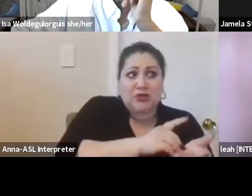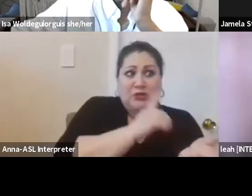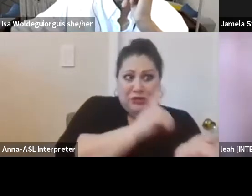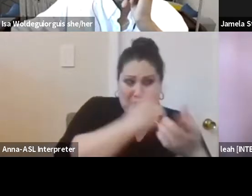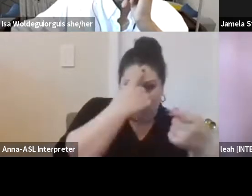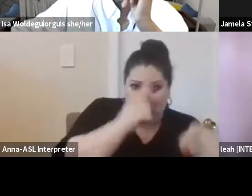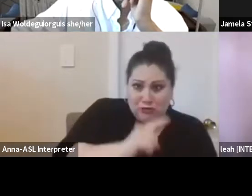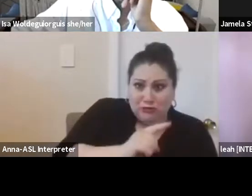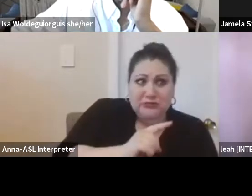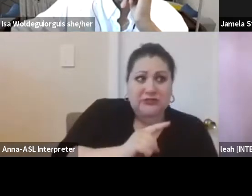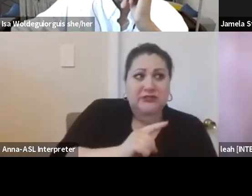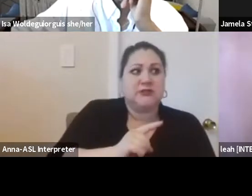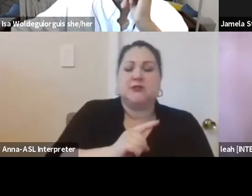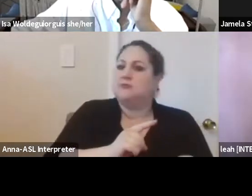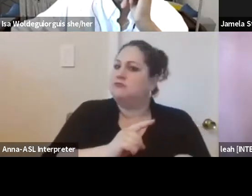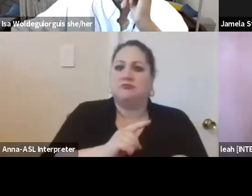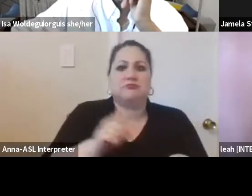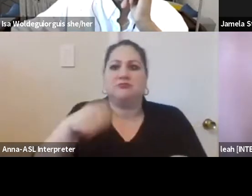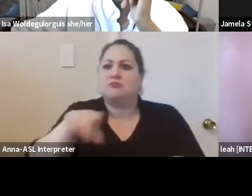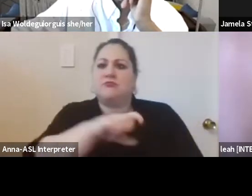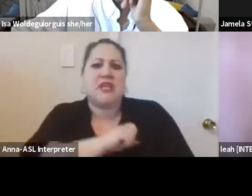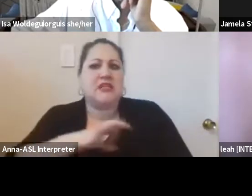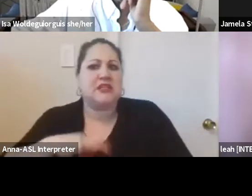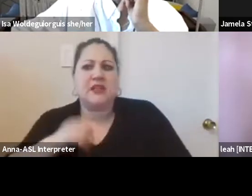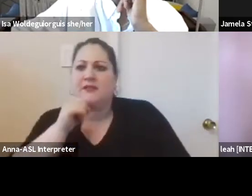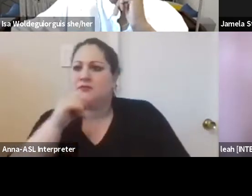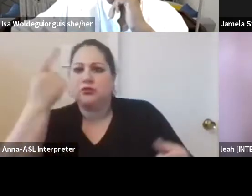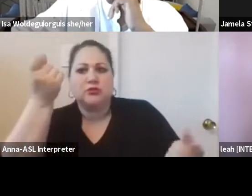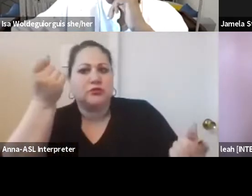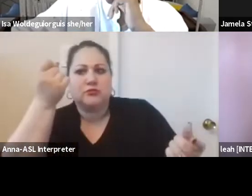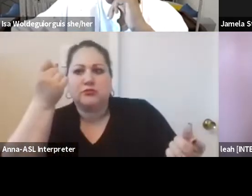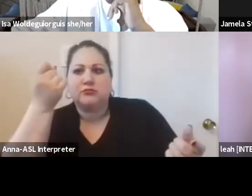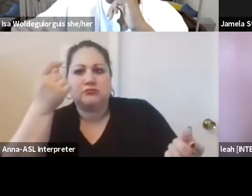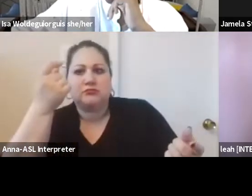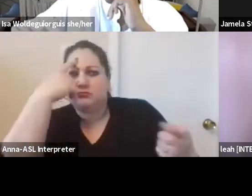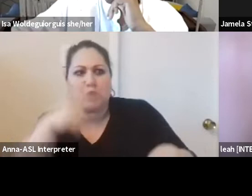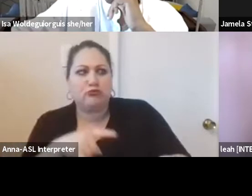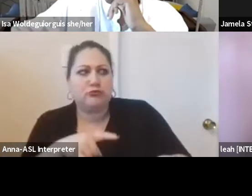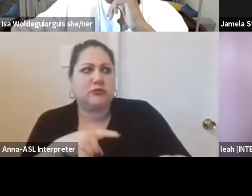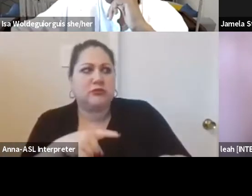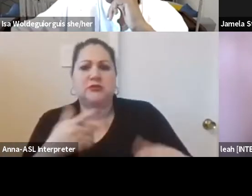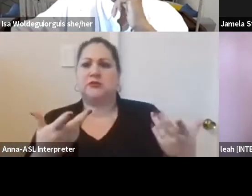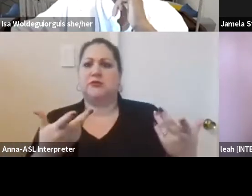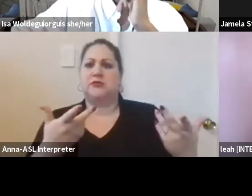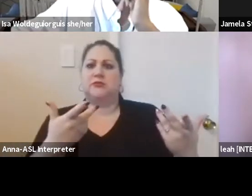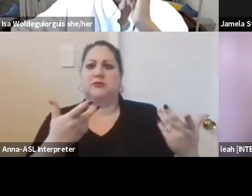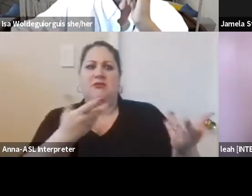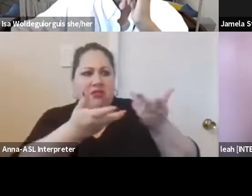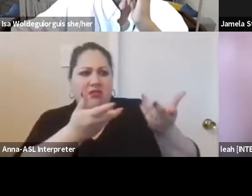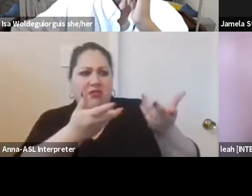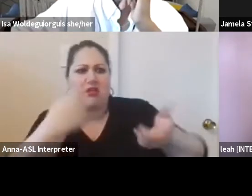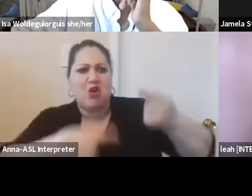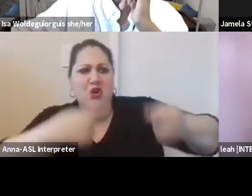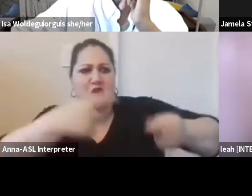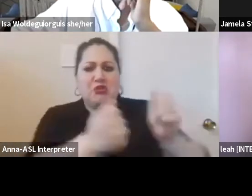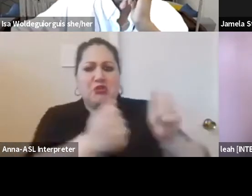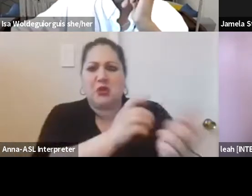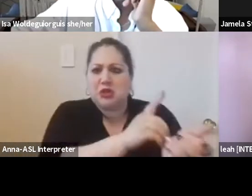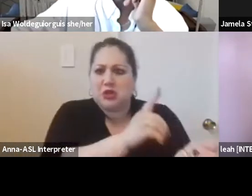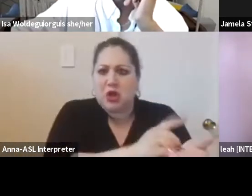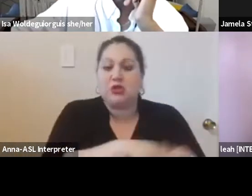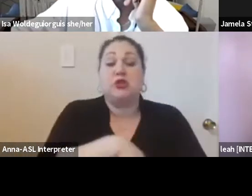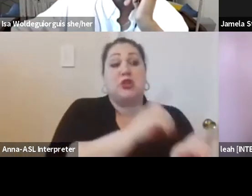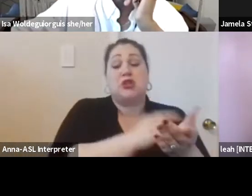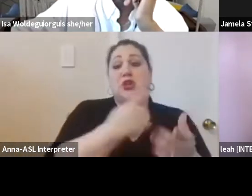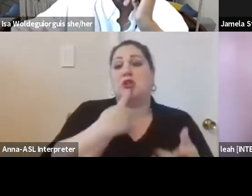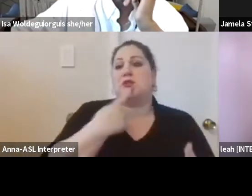they even argued with her. I couldn't believe my eyes. So the doctor just told me they're not listening and just do as they